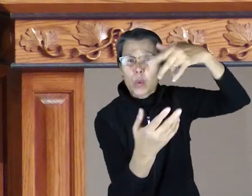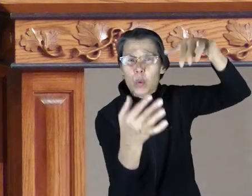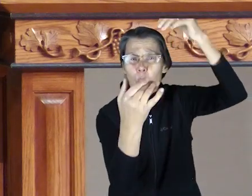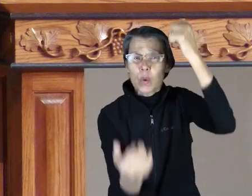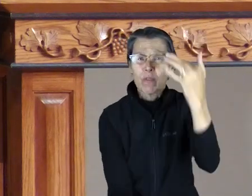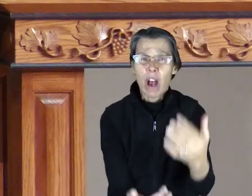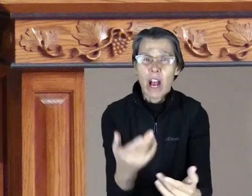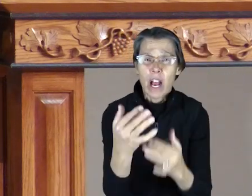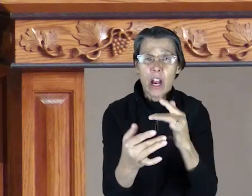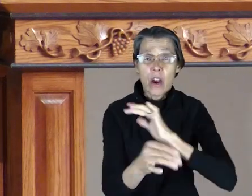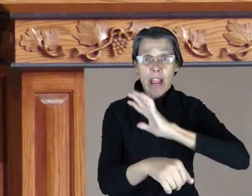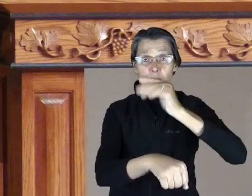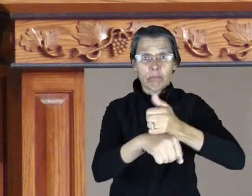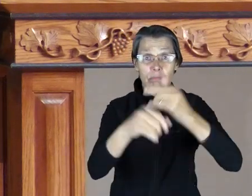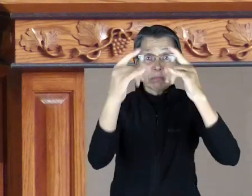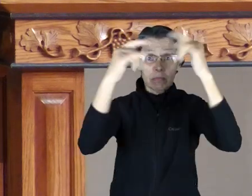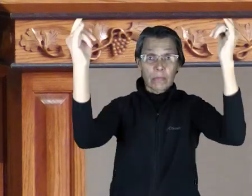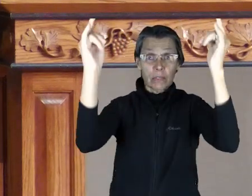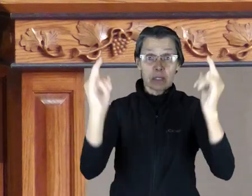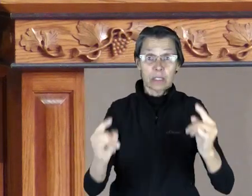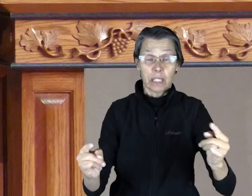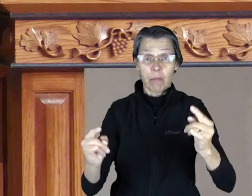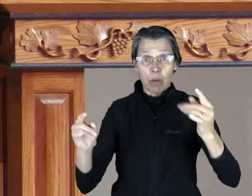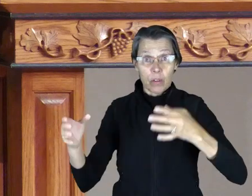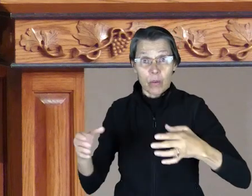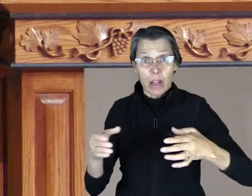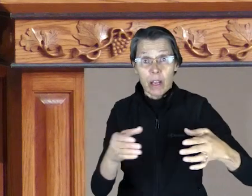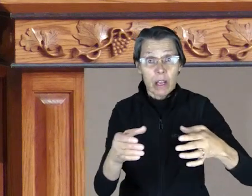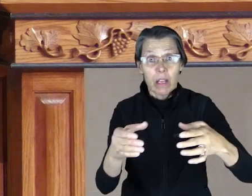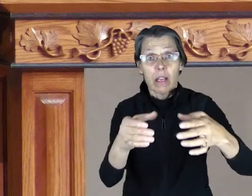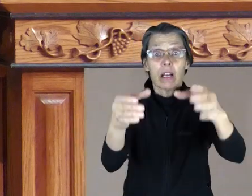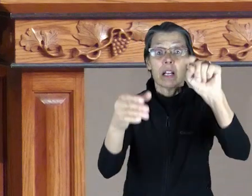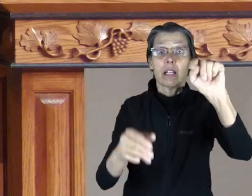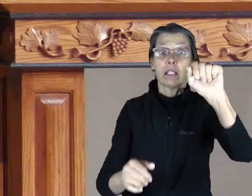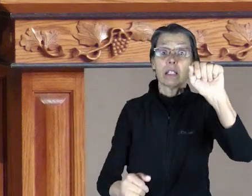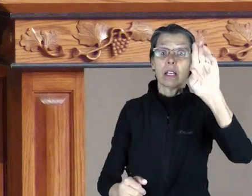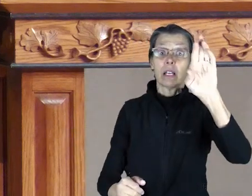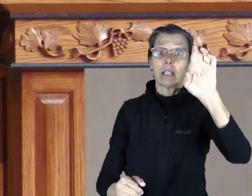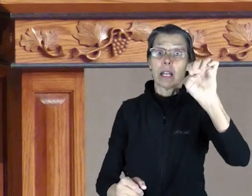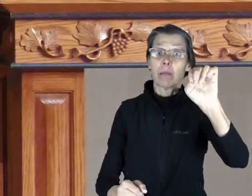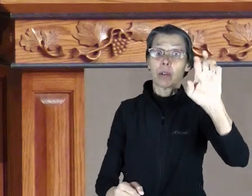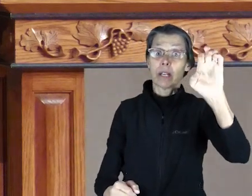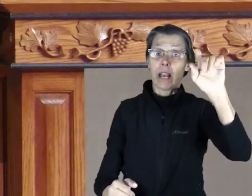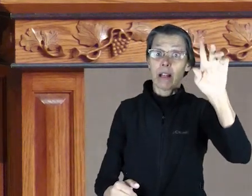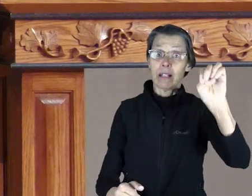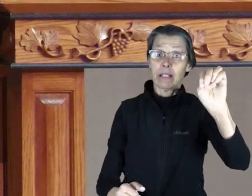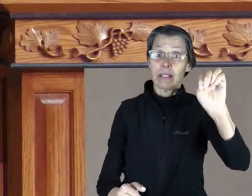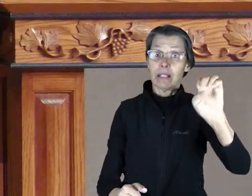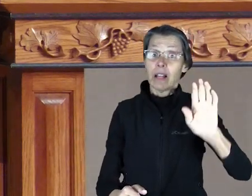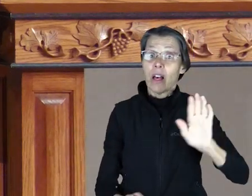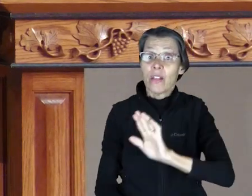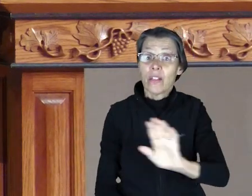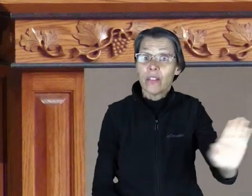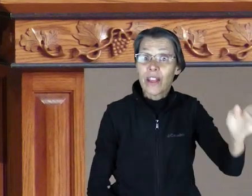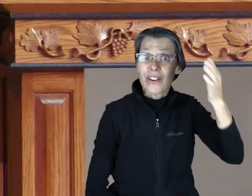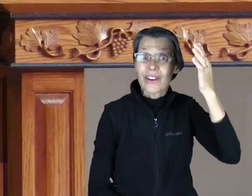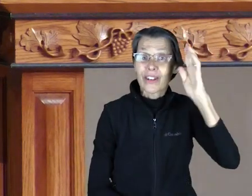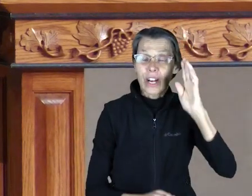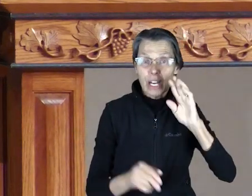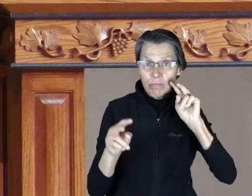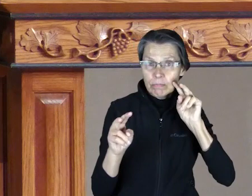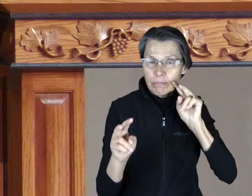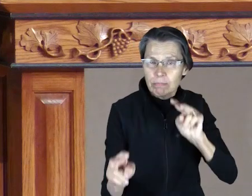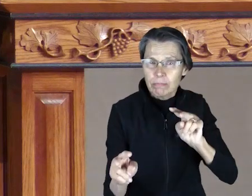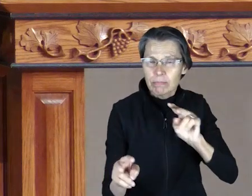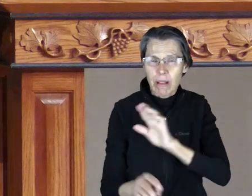fire, and who literally sets up camp with them in the form of a traveling tabernacle. This is a God who cares about